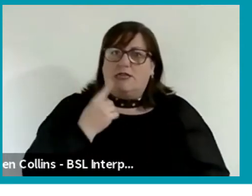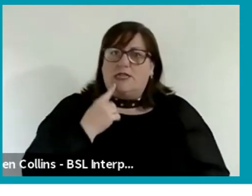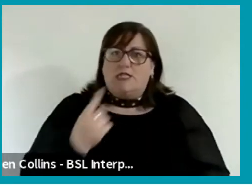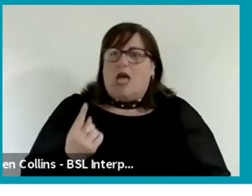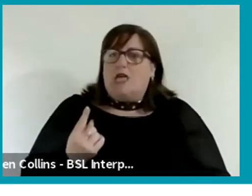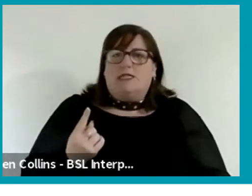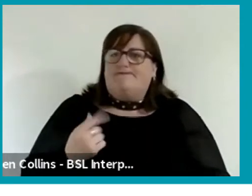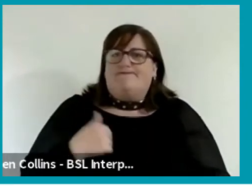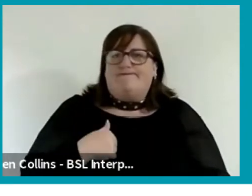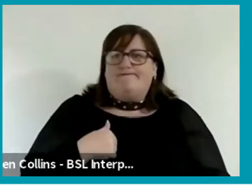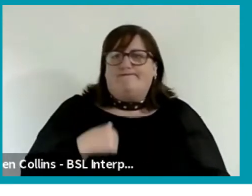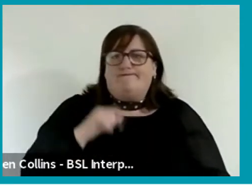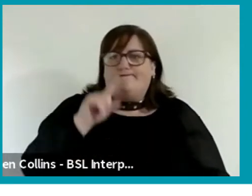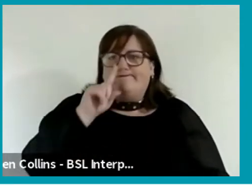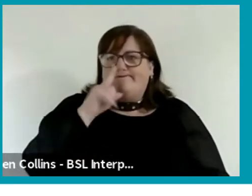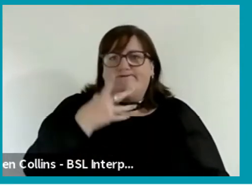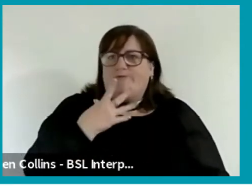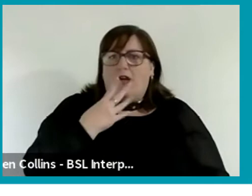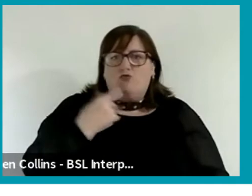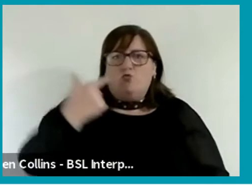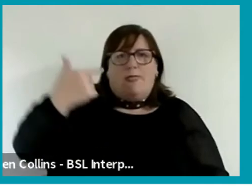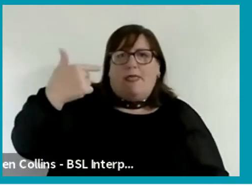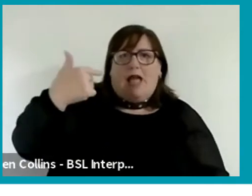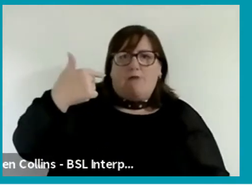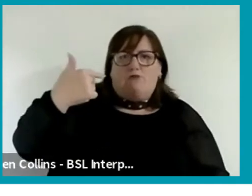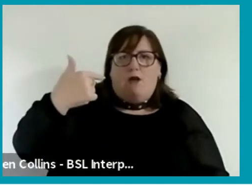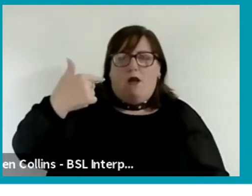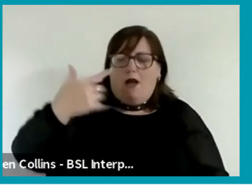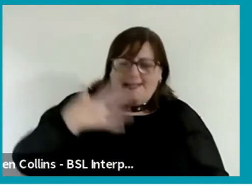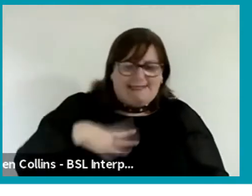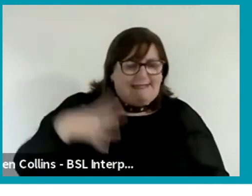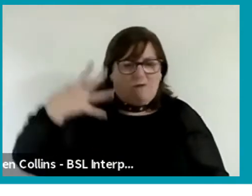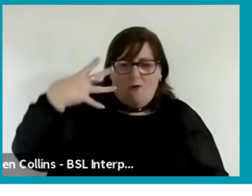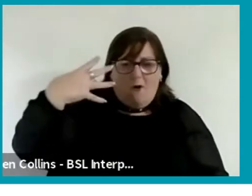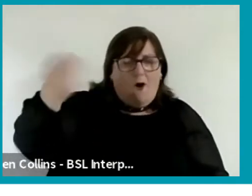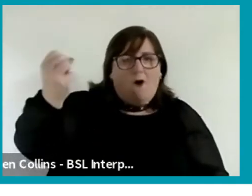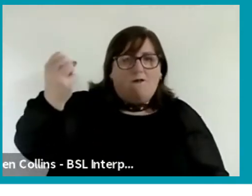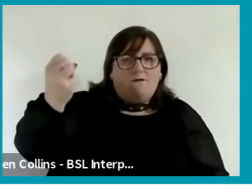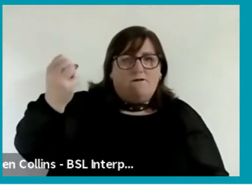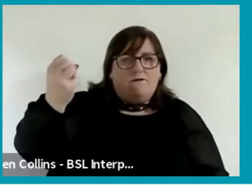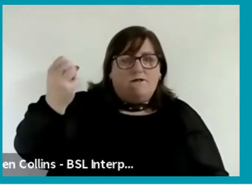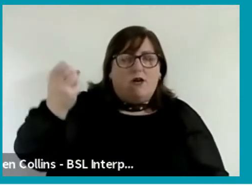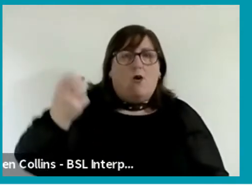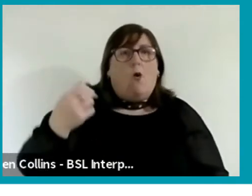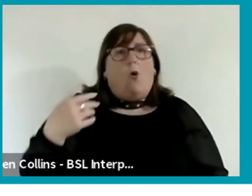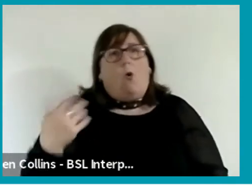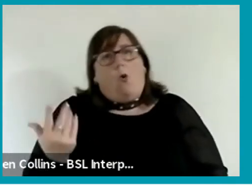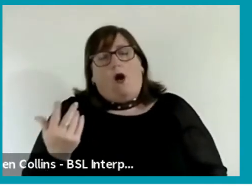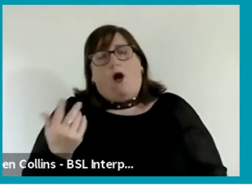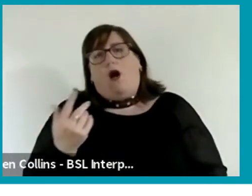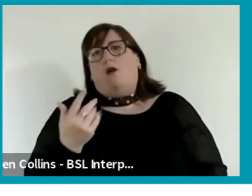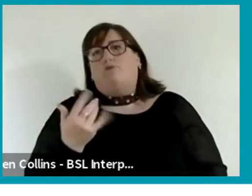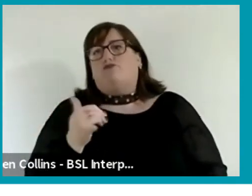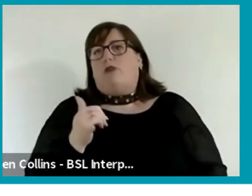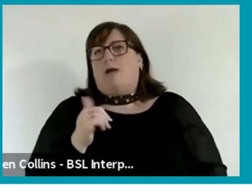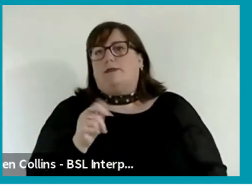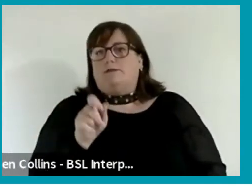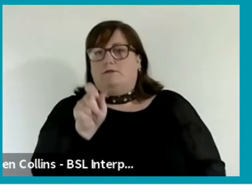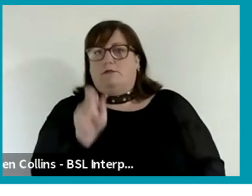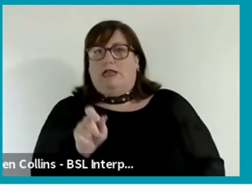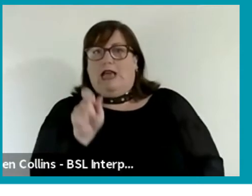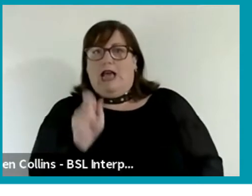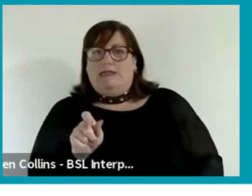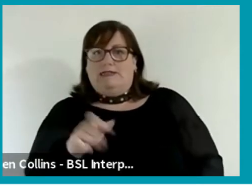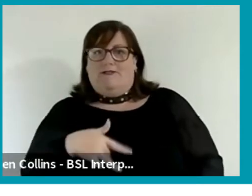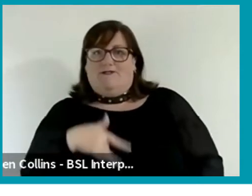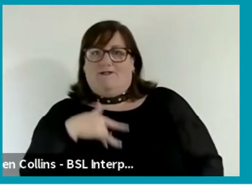I need camera to be switched off. Or even when candidate says, I really feel that video interview won't be